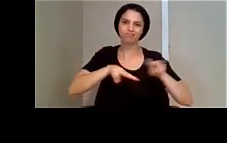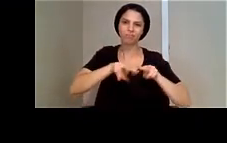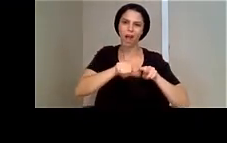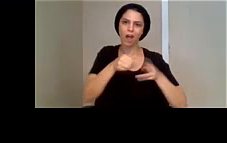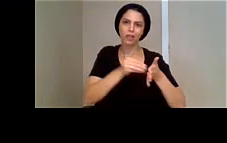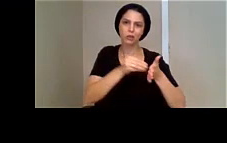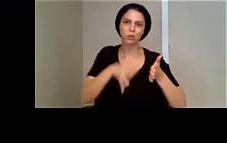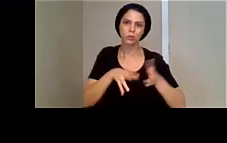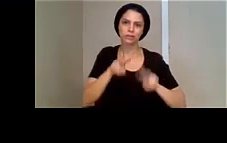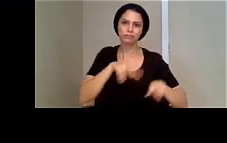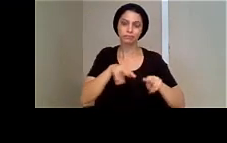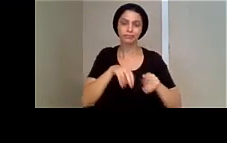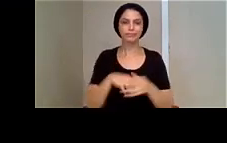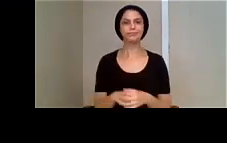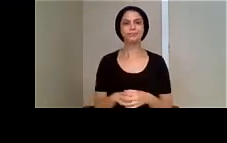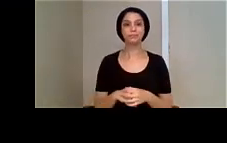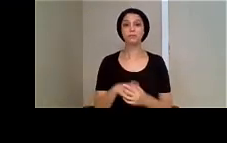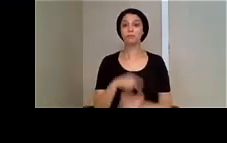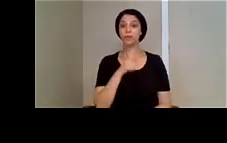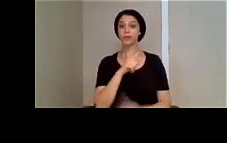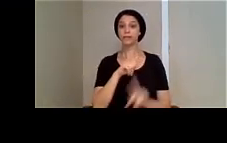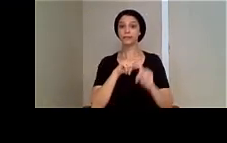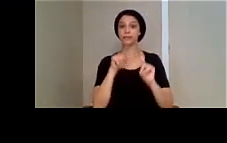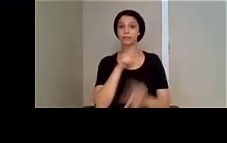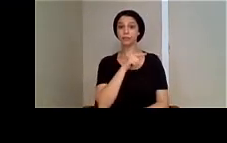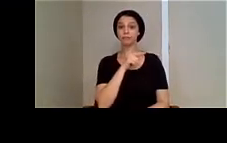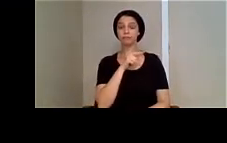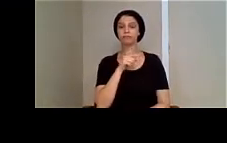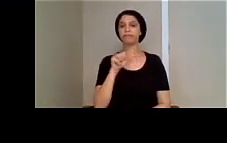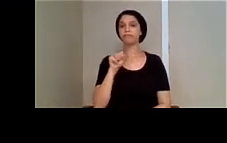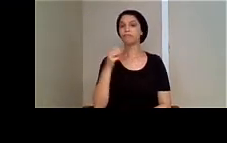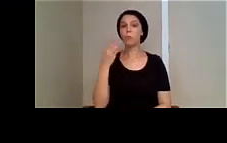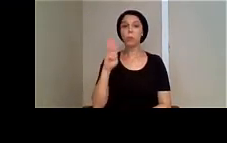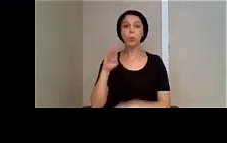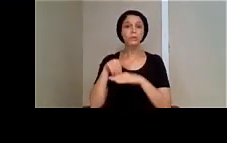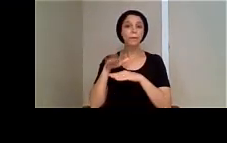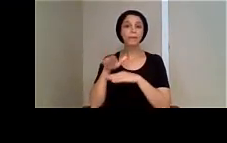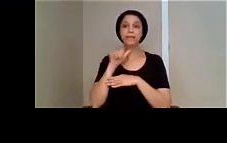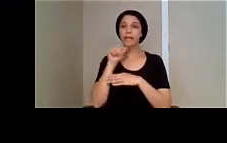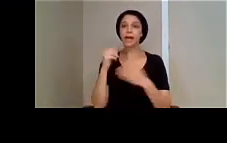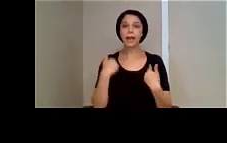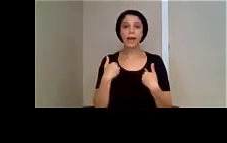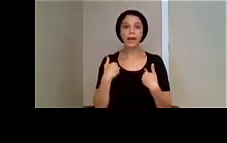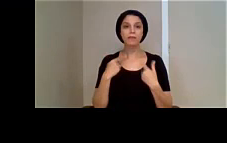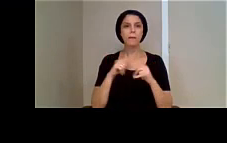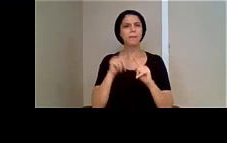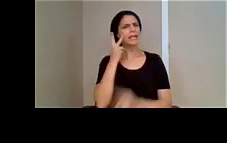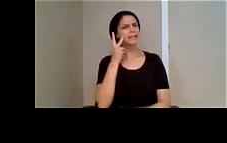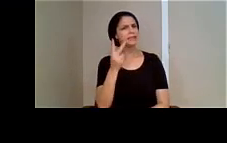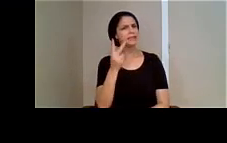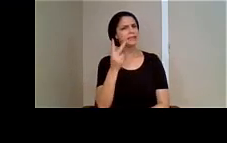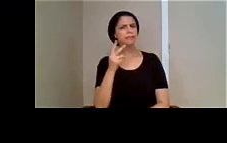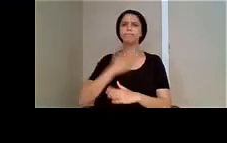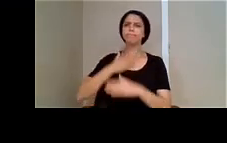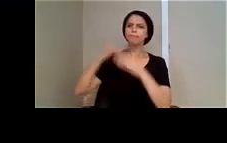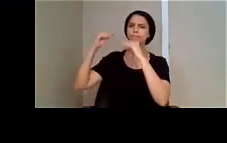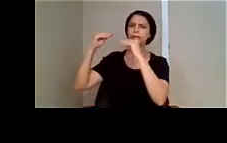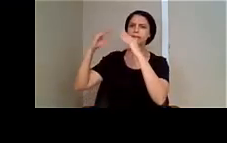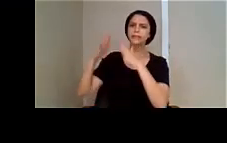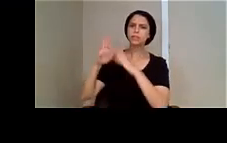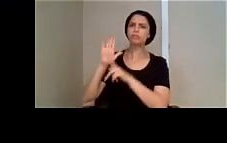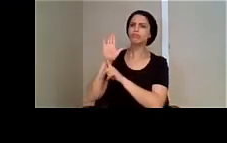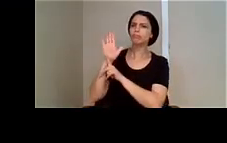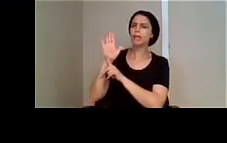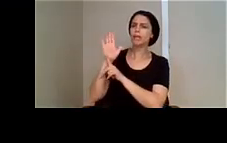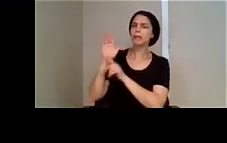And this one's a little different. So I don't see a blue submit button, but I do see here my teacher has described what she would like me to post